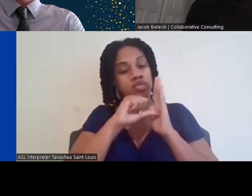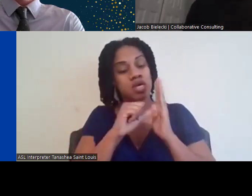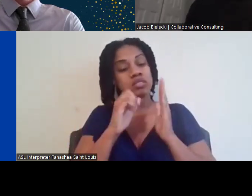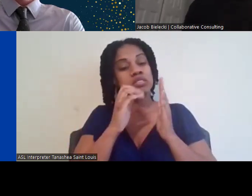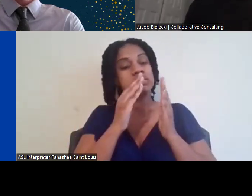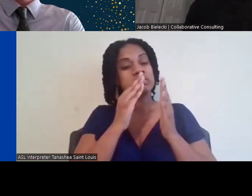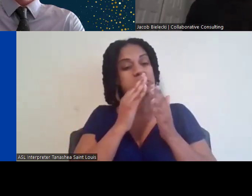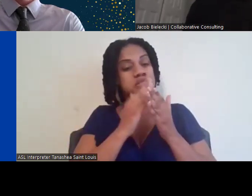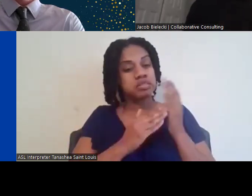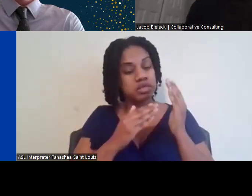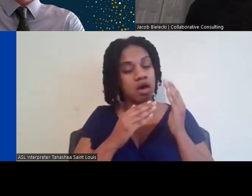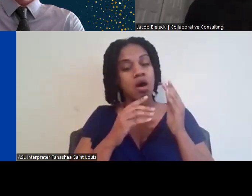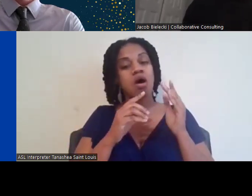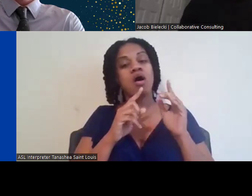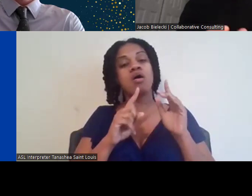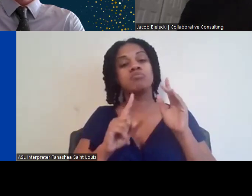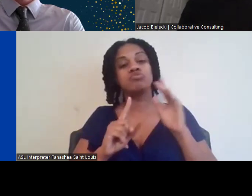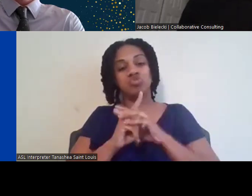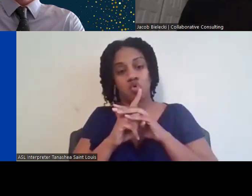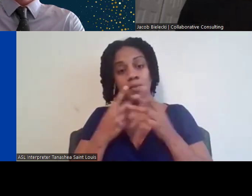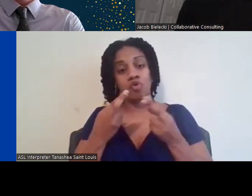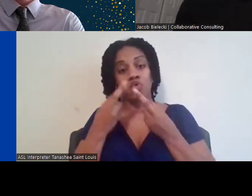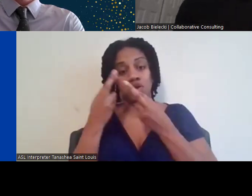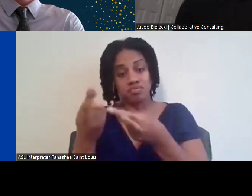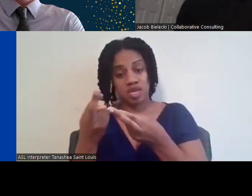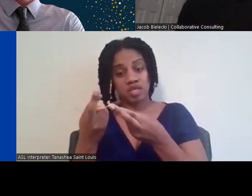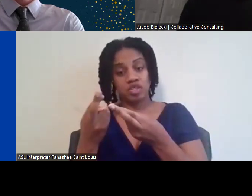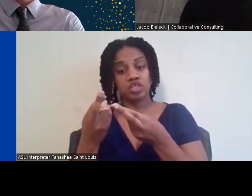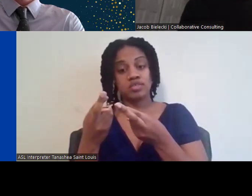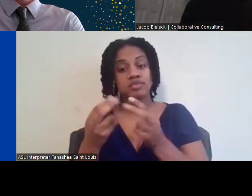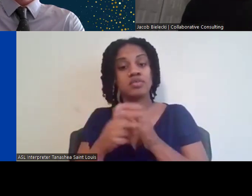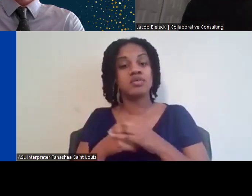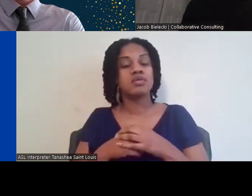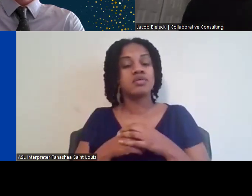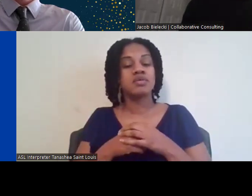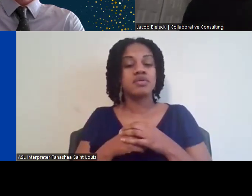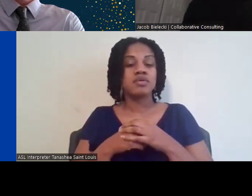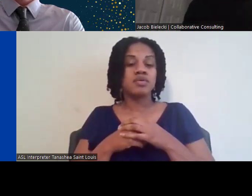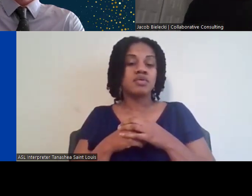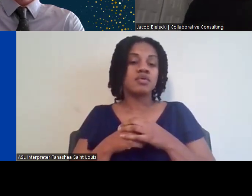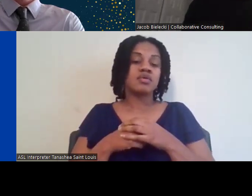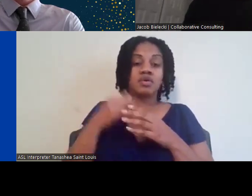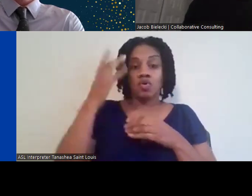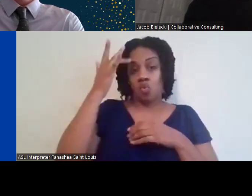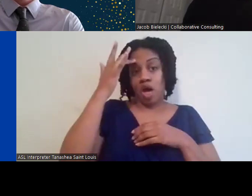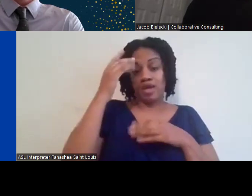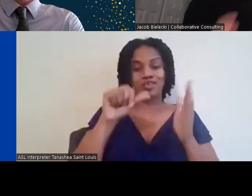that does also appear in the recommendations here and there, but you know, because AAAs